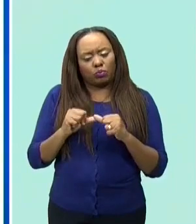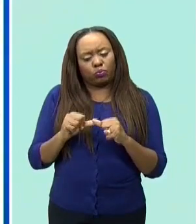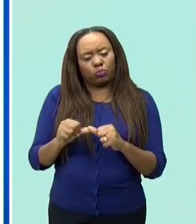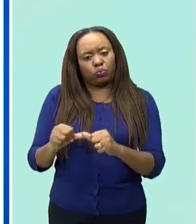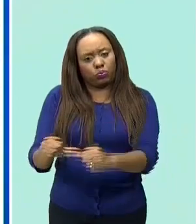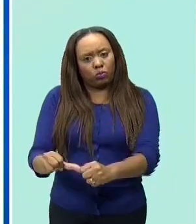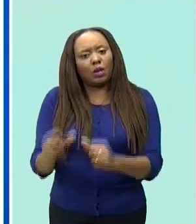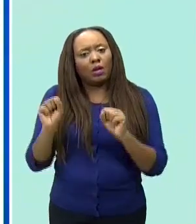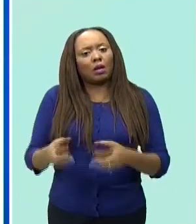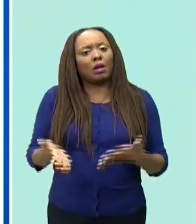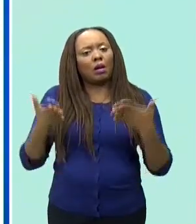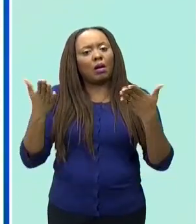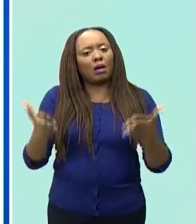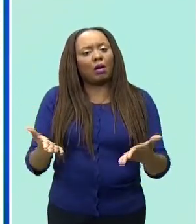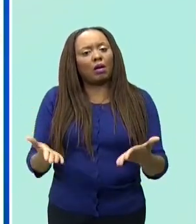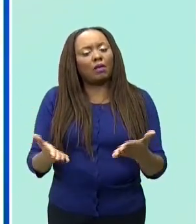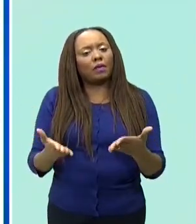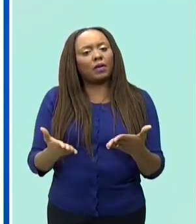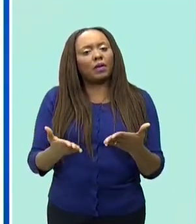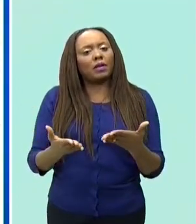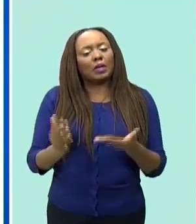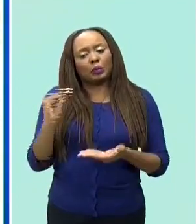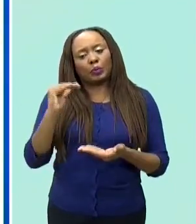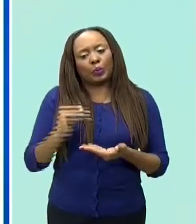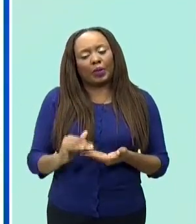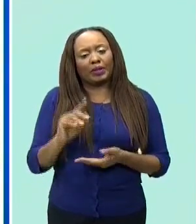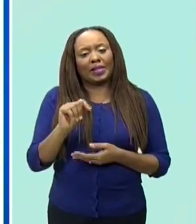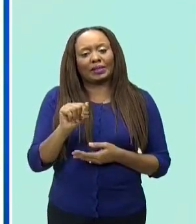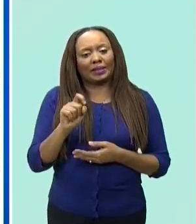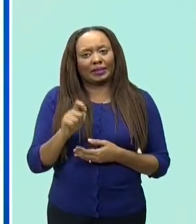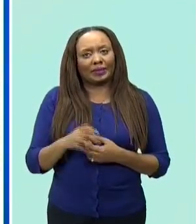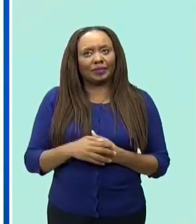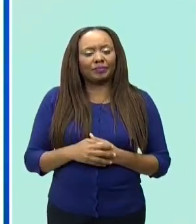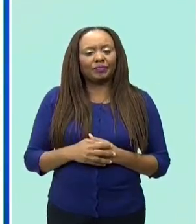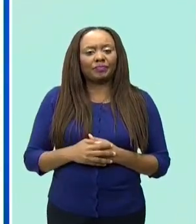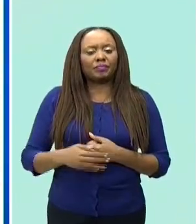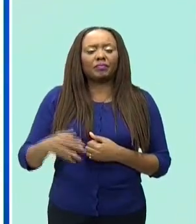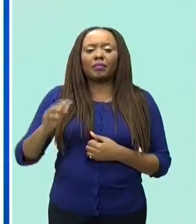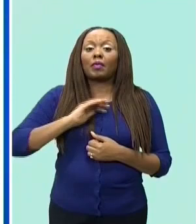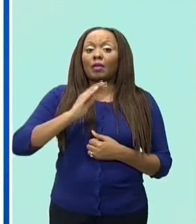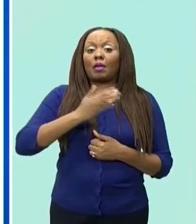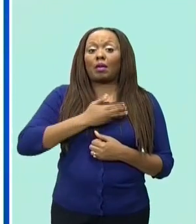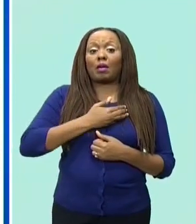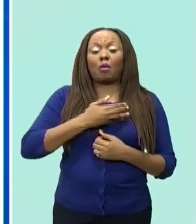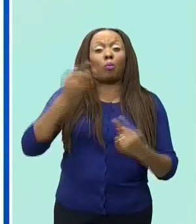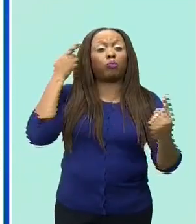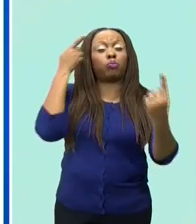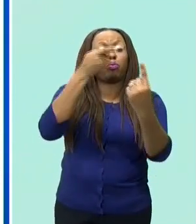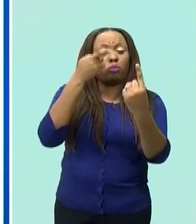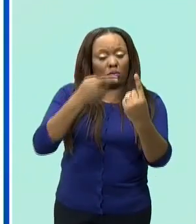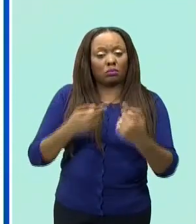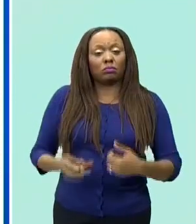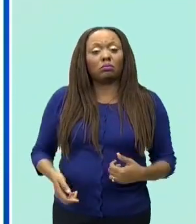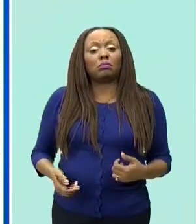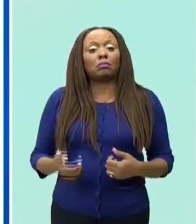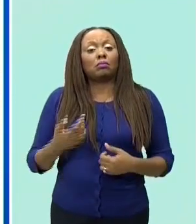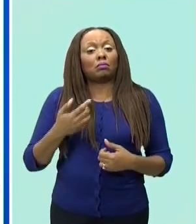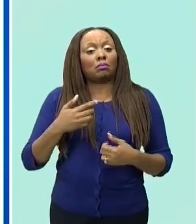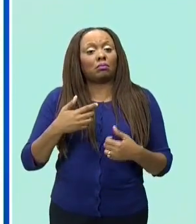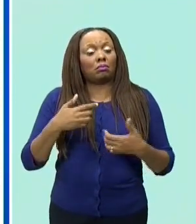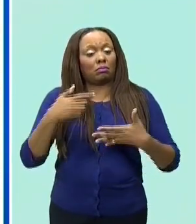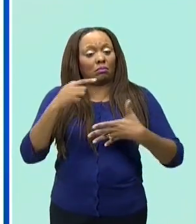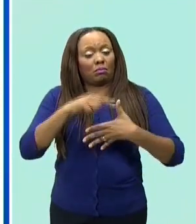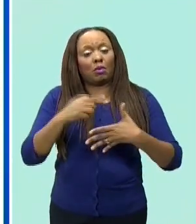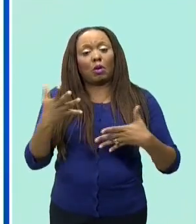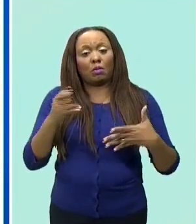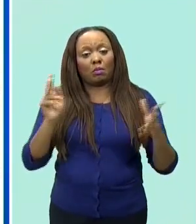offer taxpayers an ease. Our mantra has always been to try to make sure that, one, people have more disposable